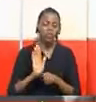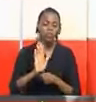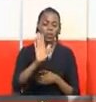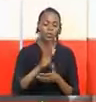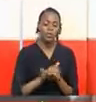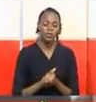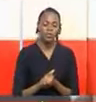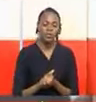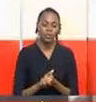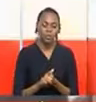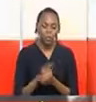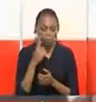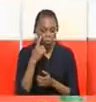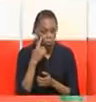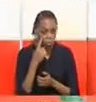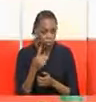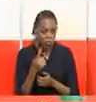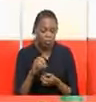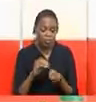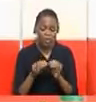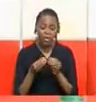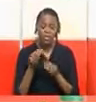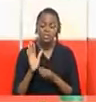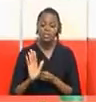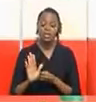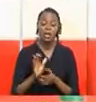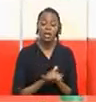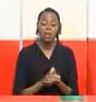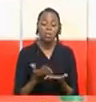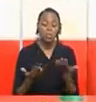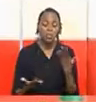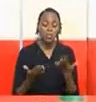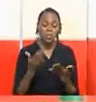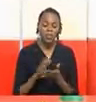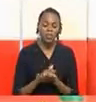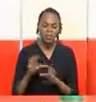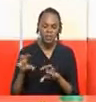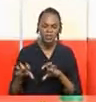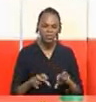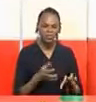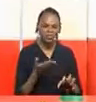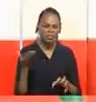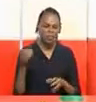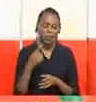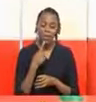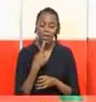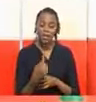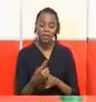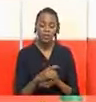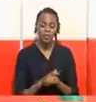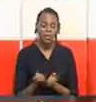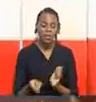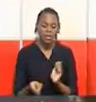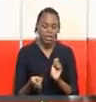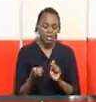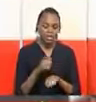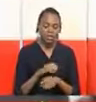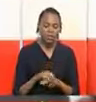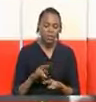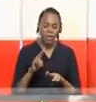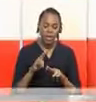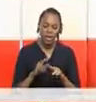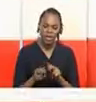just by watching what he did, or whether it was something he told them that changed the way they lived their